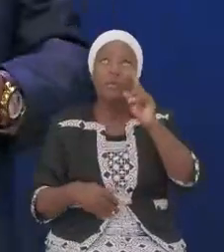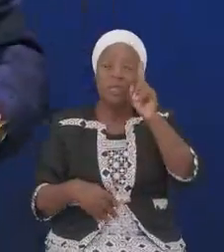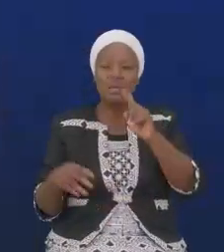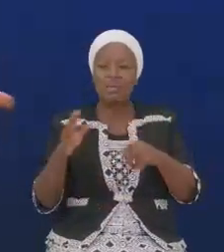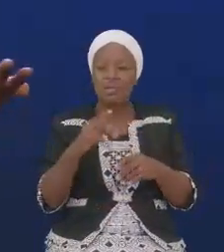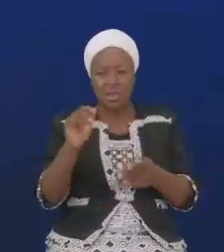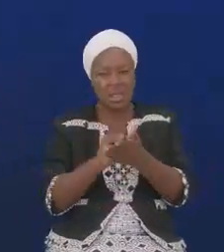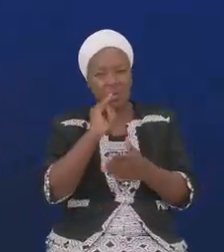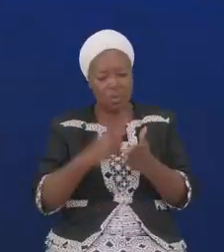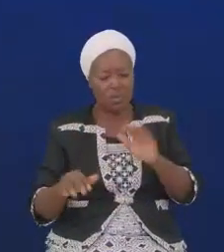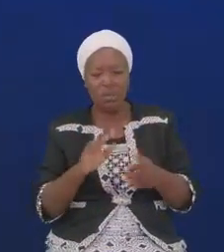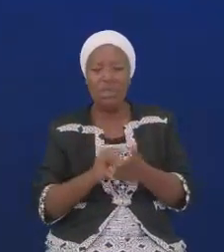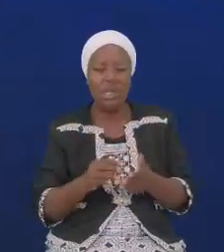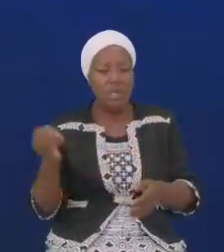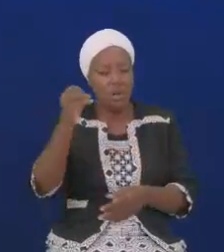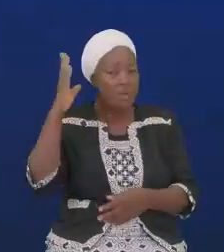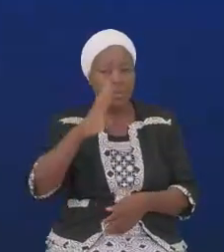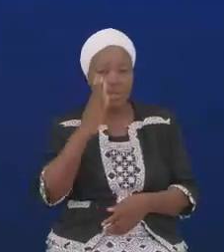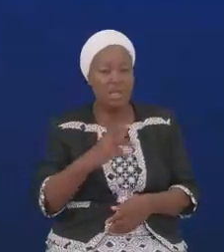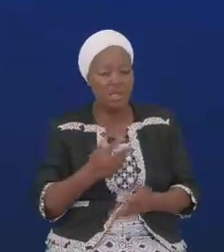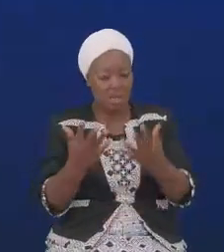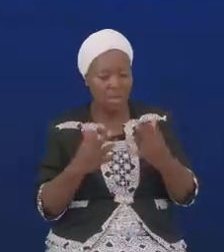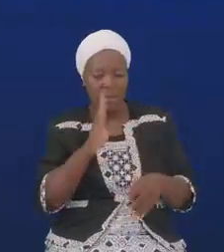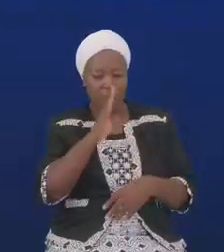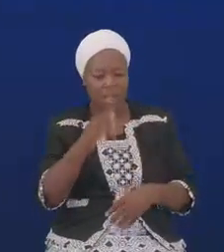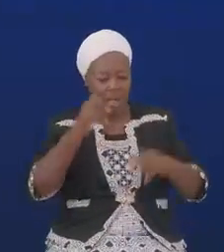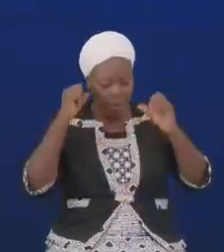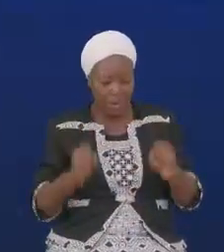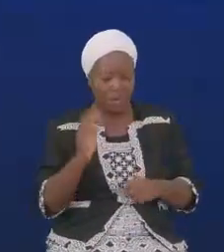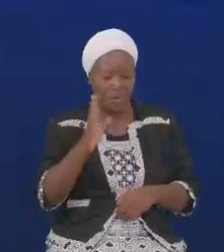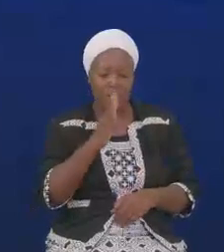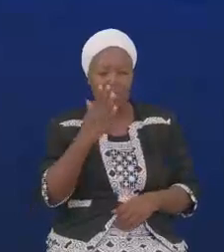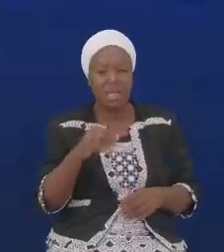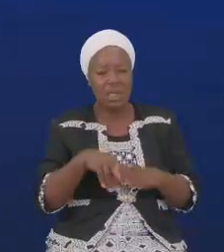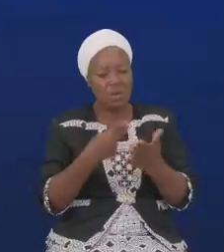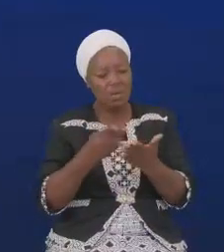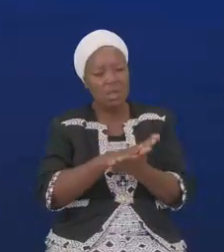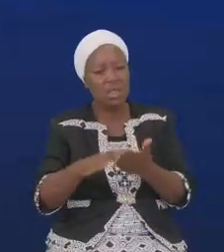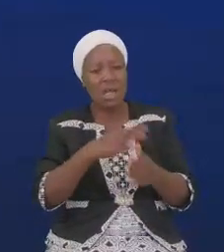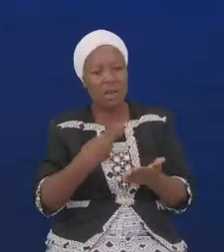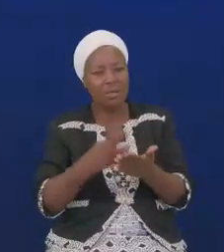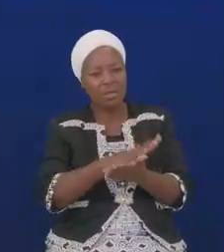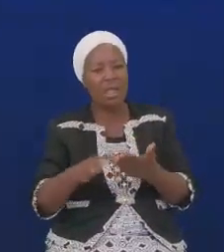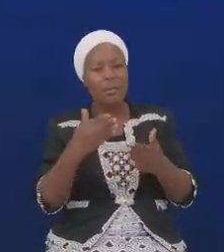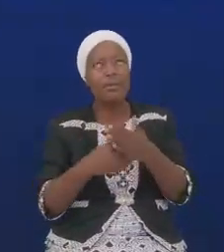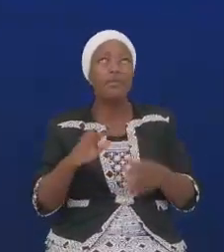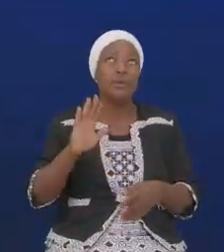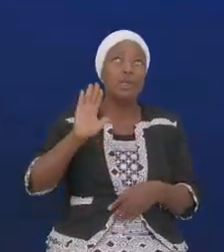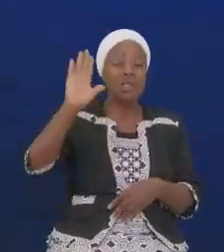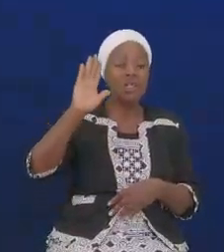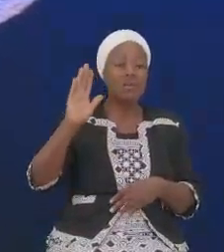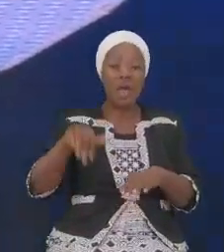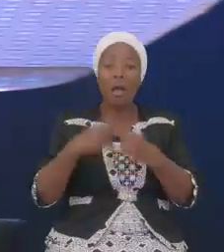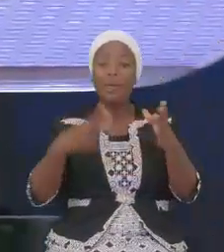the willingness will be there, the power will be there in holiness and righteousness before him. How